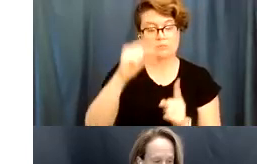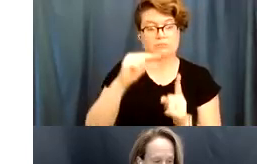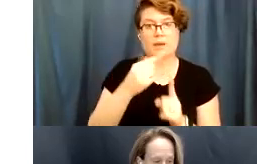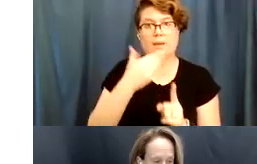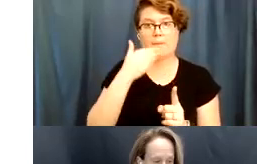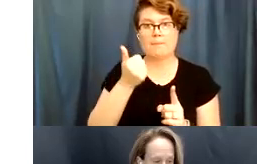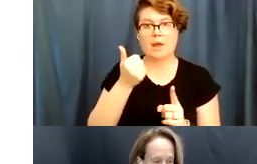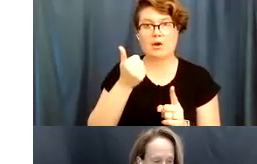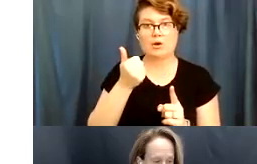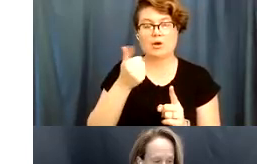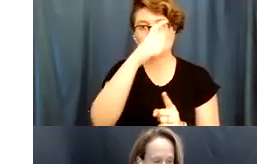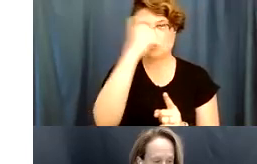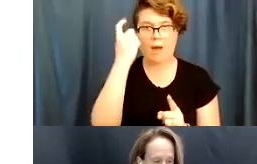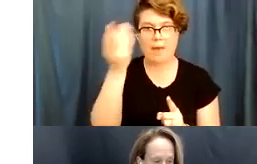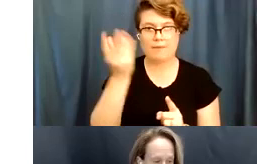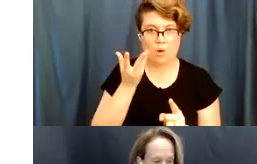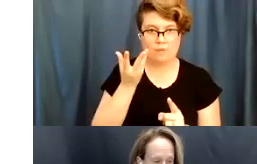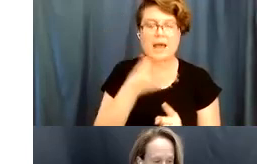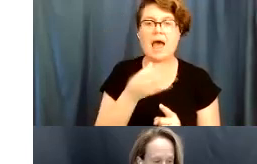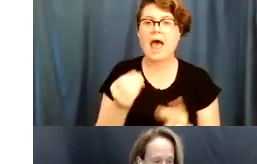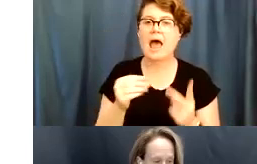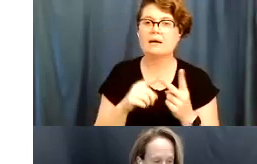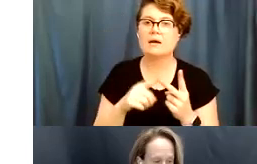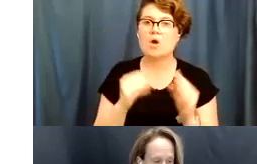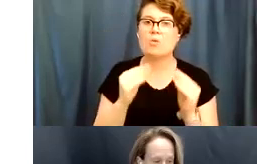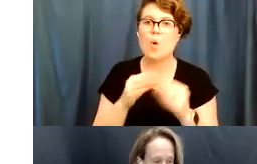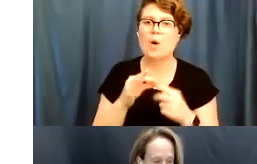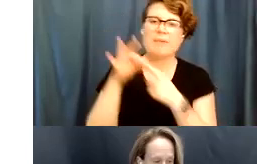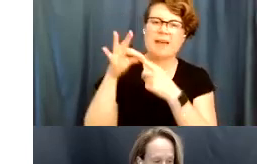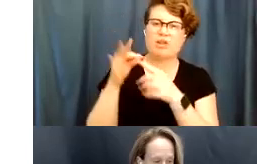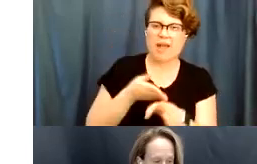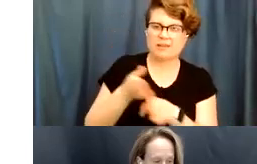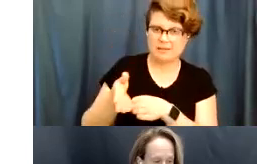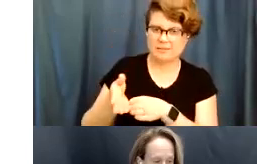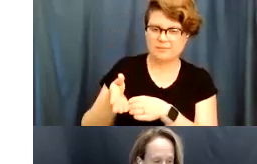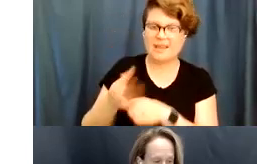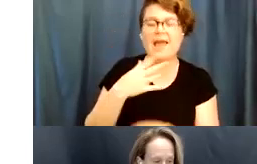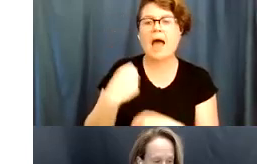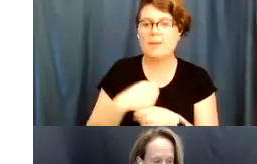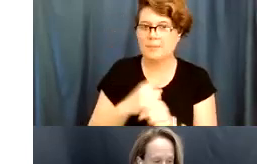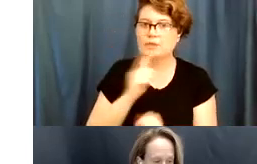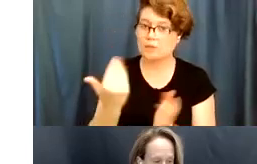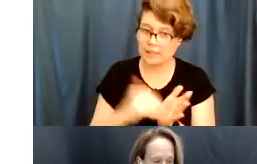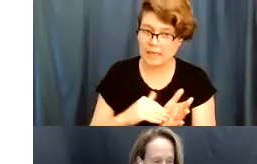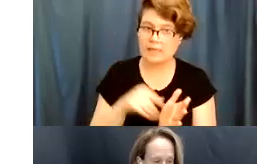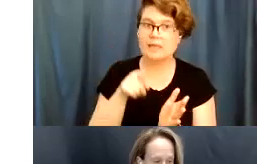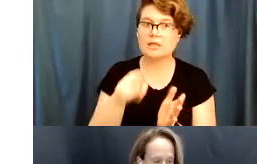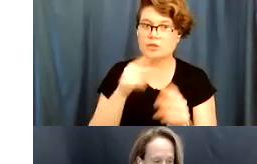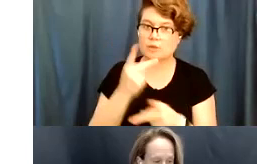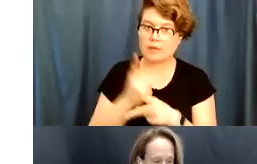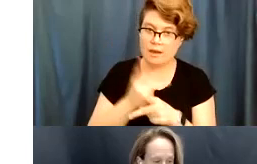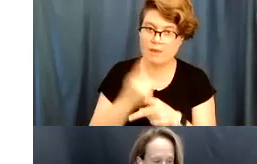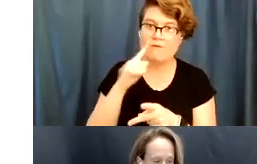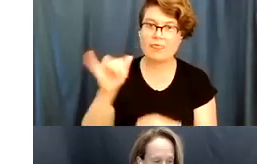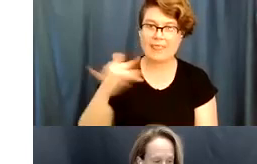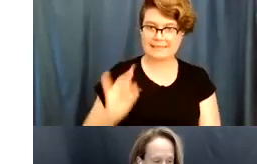trauma informed, definitely trauma informed and a little bit more specialized. And make sure that once again, you are watching out for that